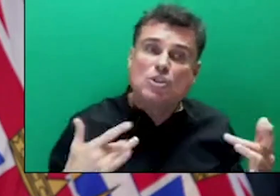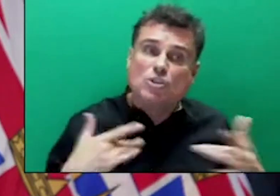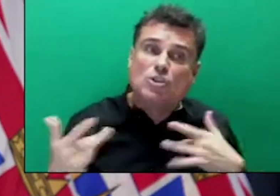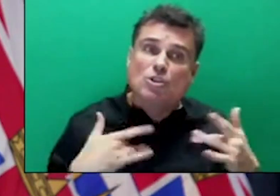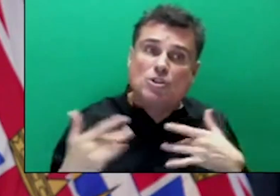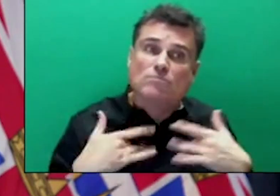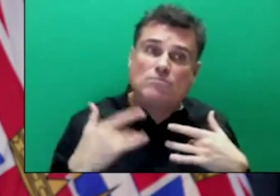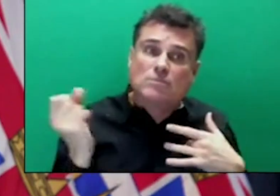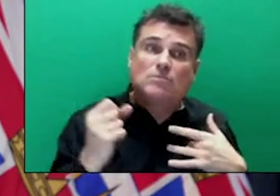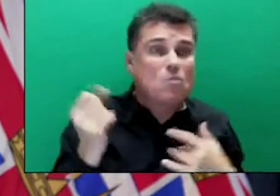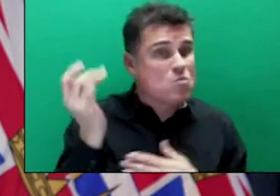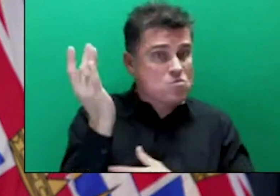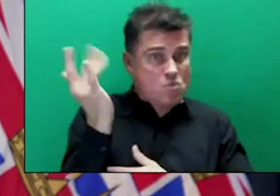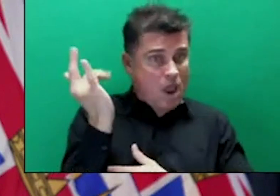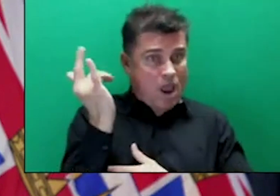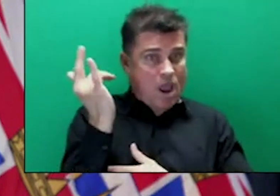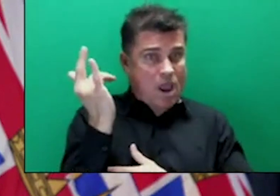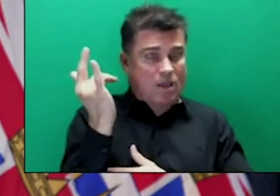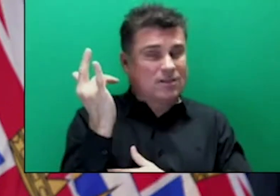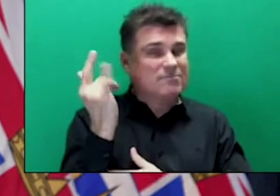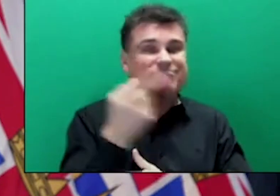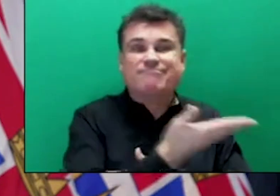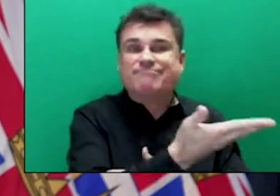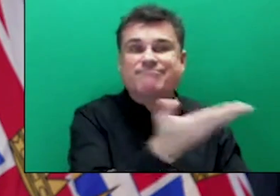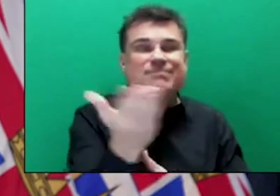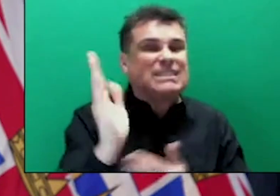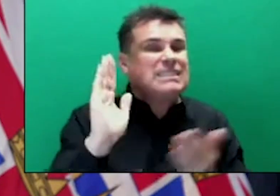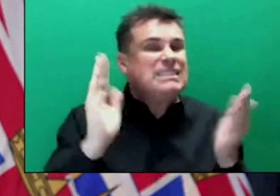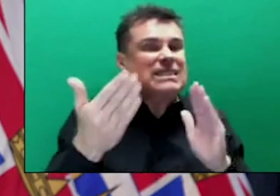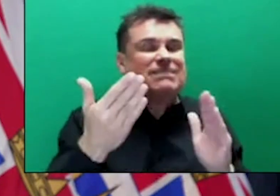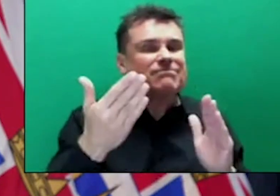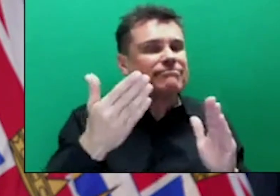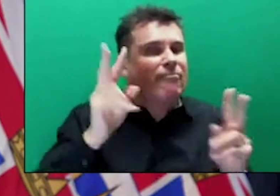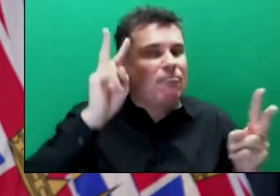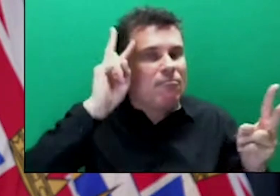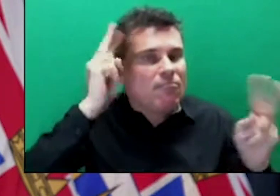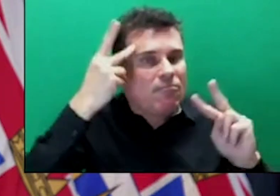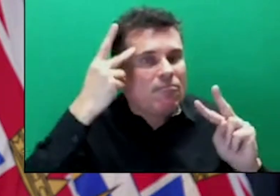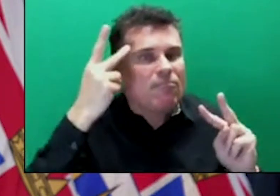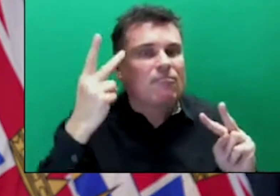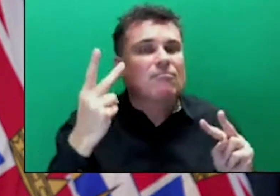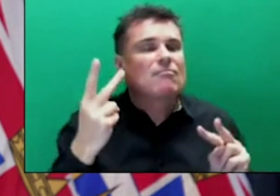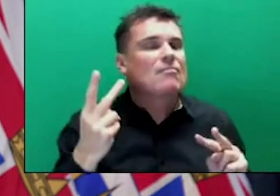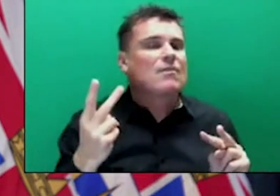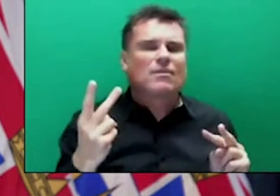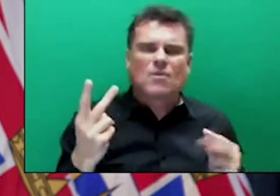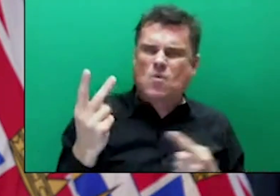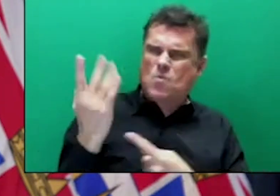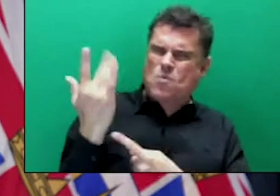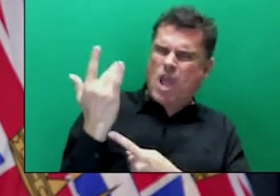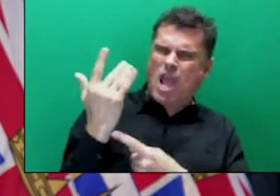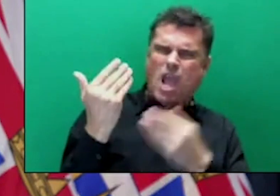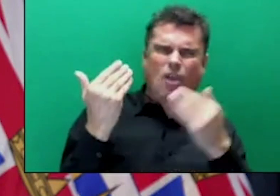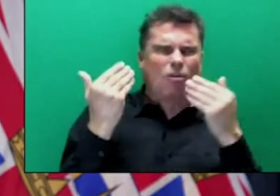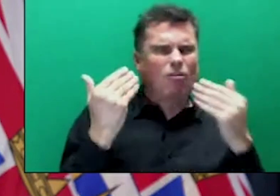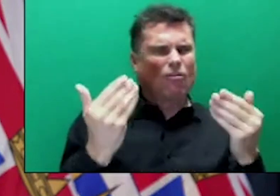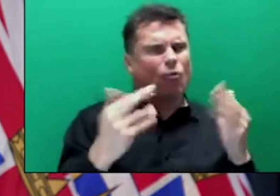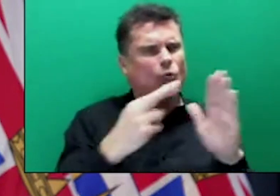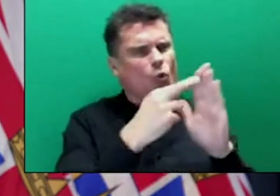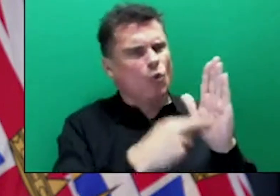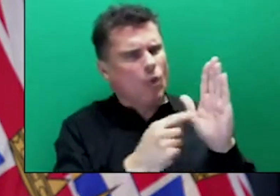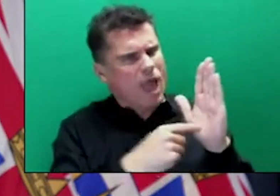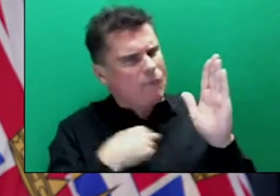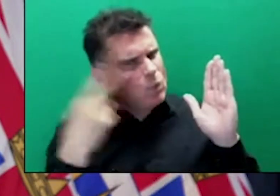to put these restrictions in place. And these restrictions are about recognizing there are situations where this virus is spreading